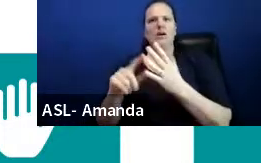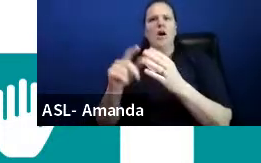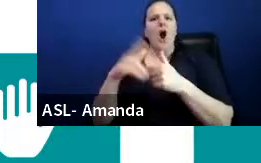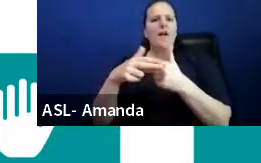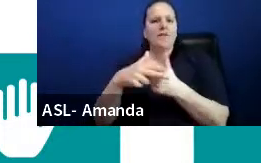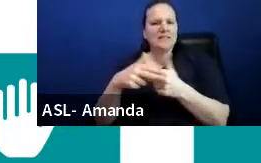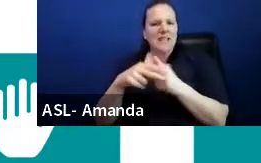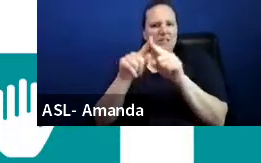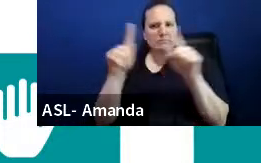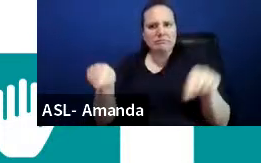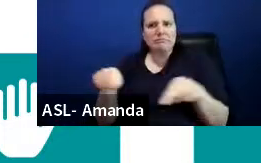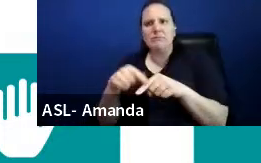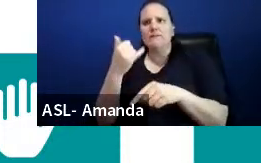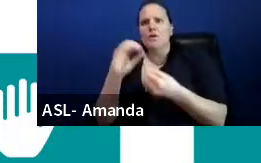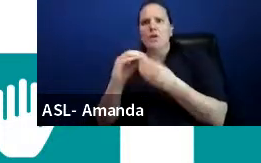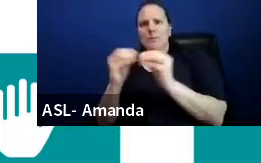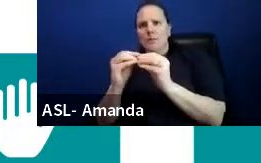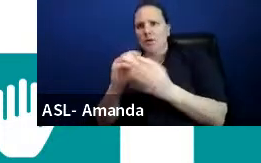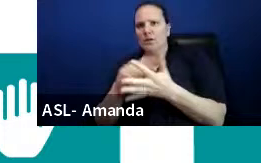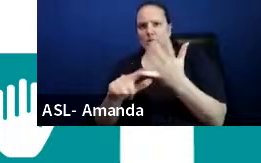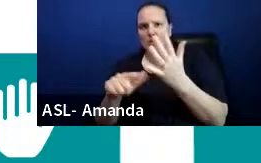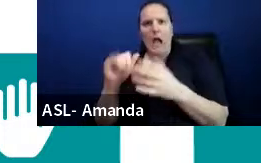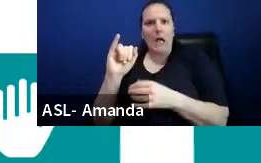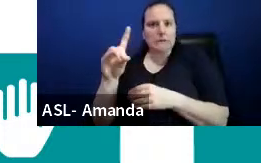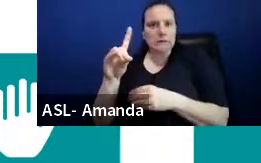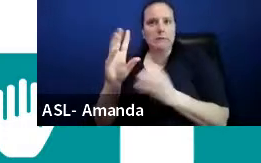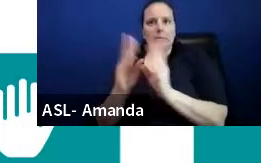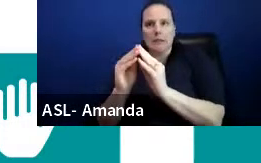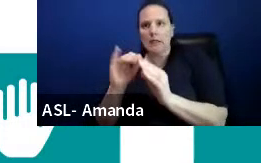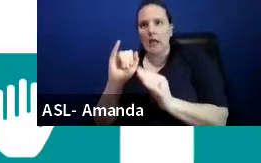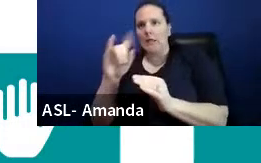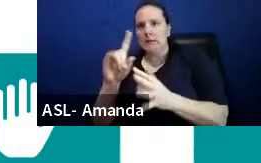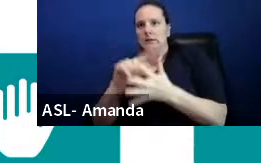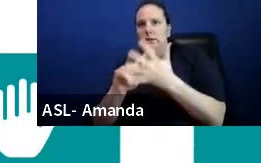1-408-638-0968. The meeting ID is